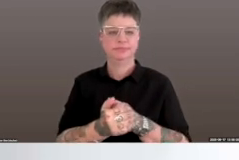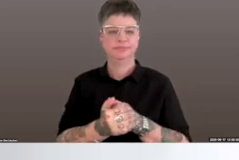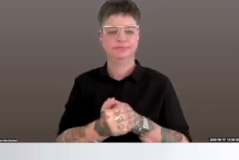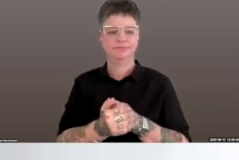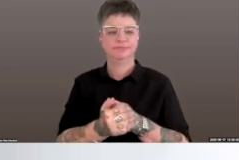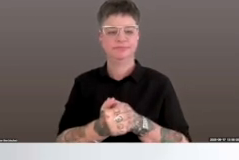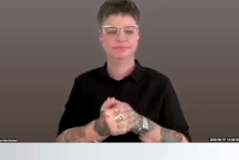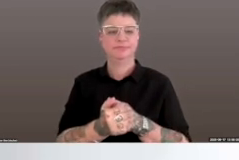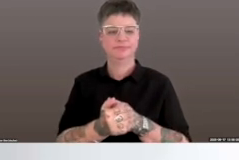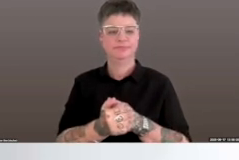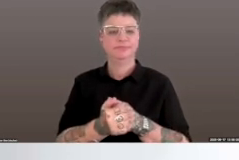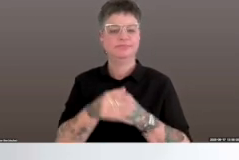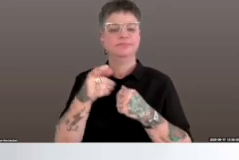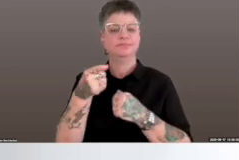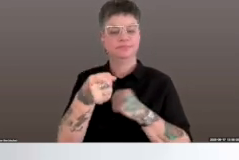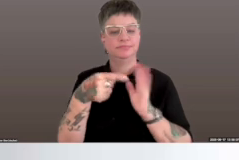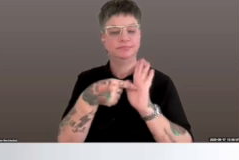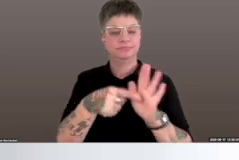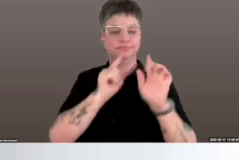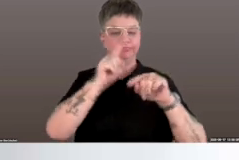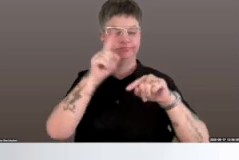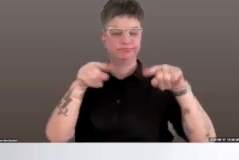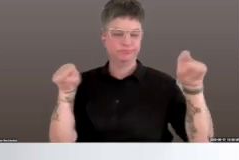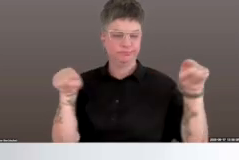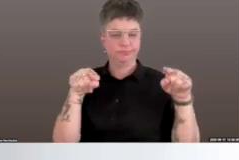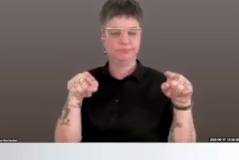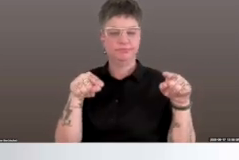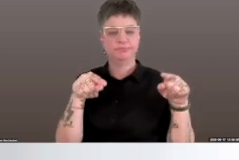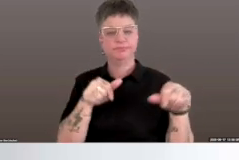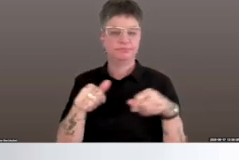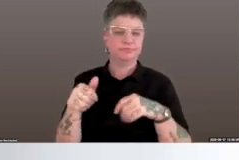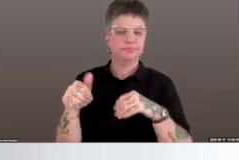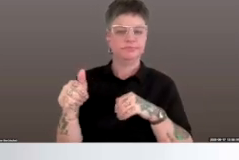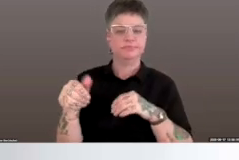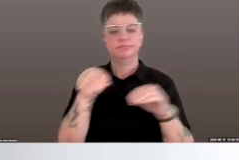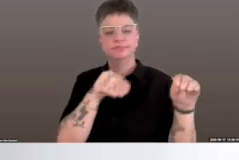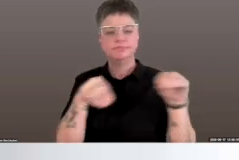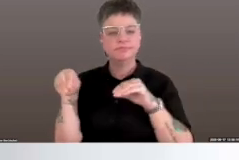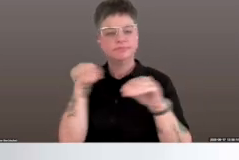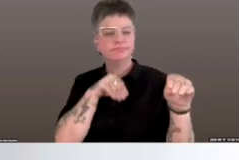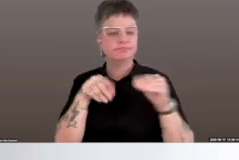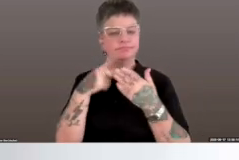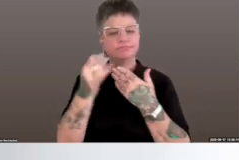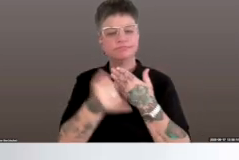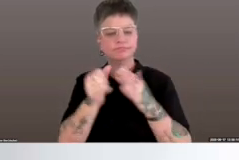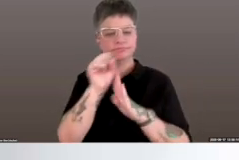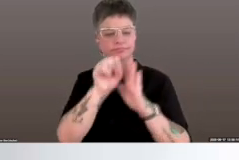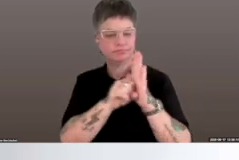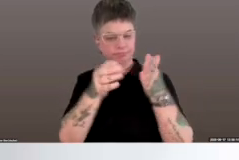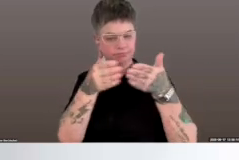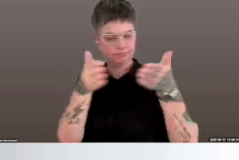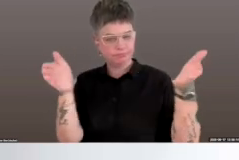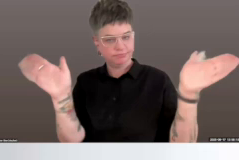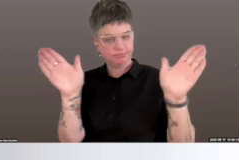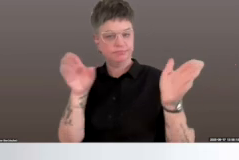So this figure outlines the various mobility projects. So this includes the regional and statewide clean mobility options, clean mobility